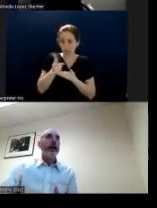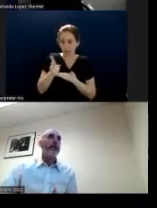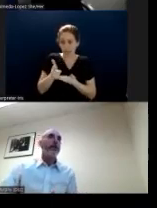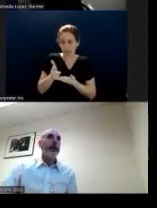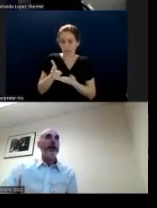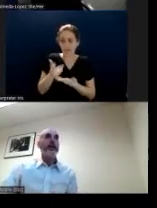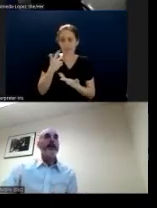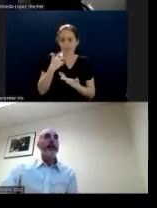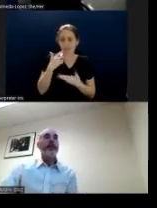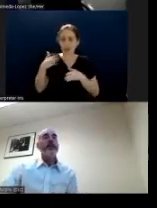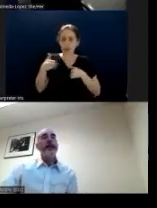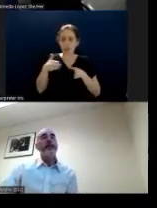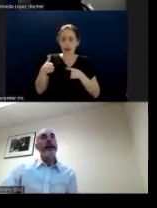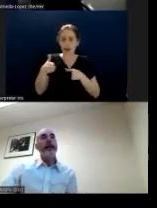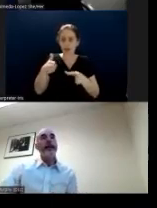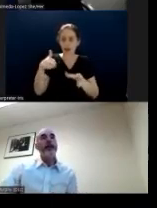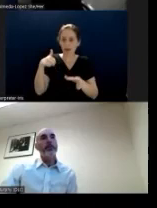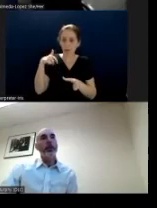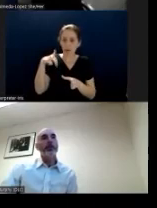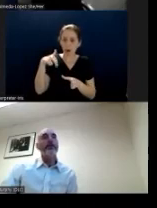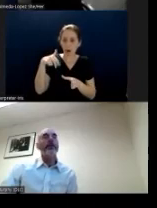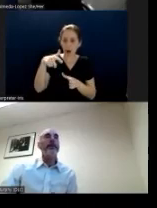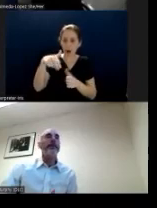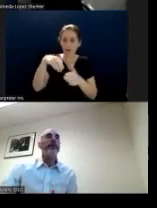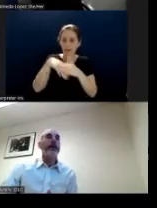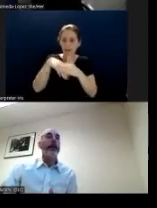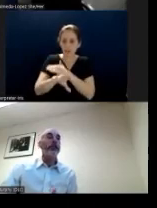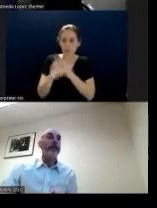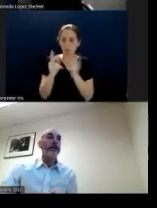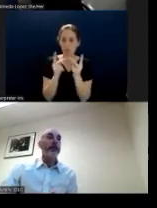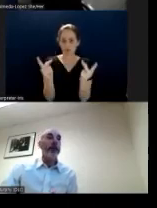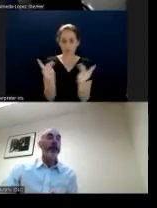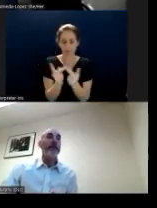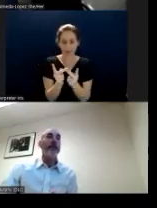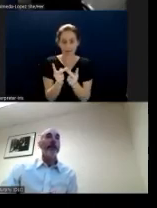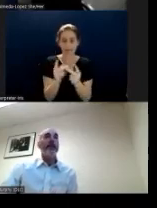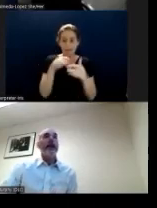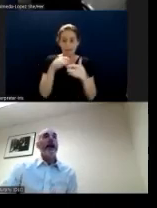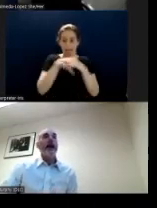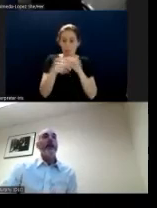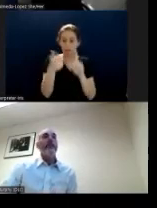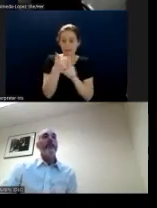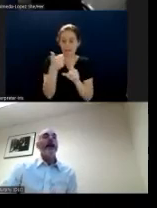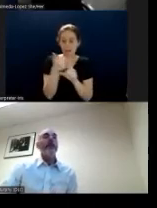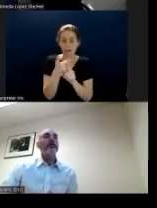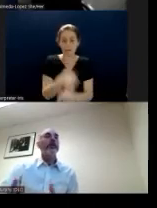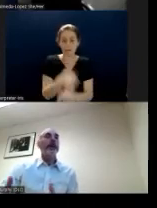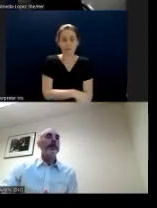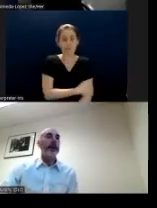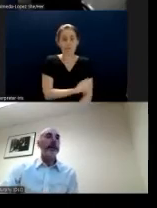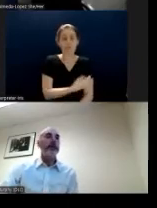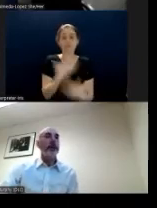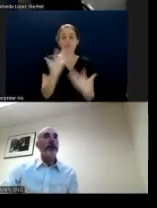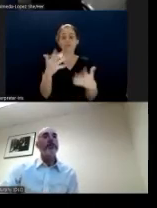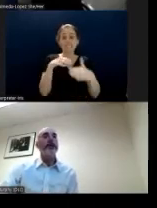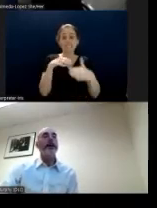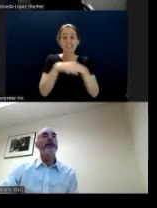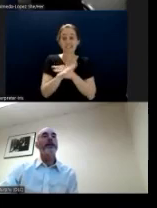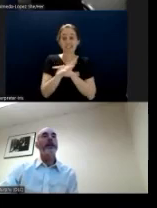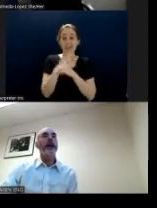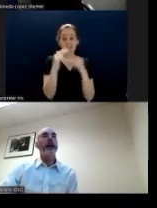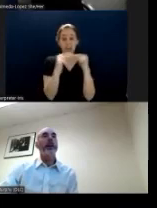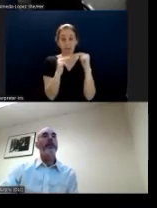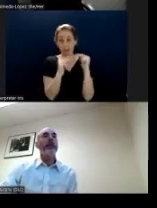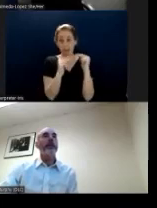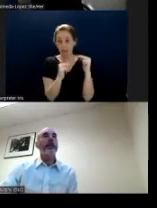the pathway that you would take to get into the polling place, the entrance itself. Then once you're inside the polling